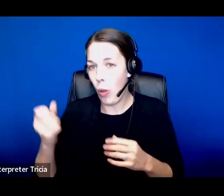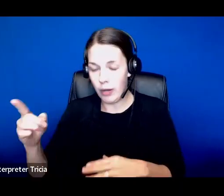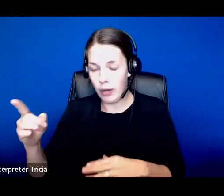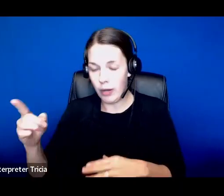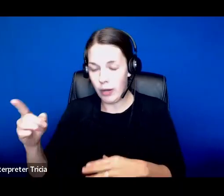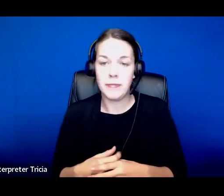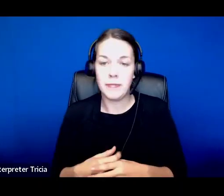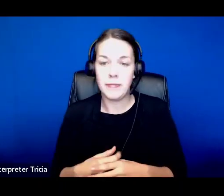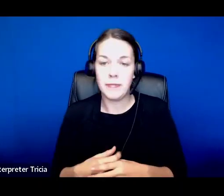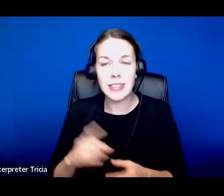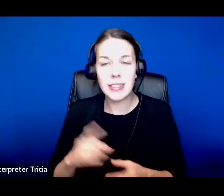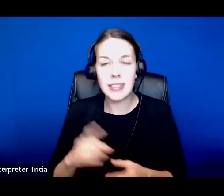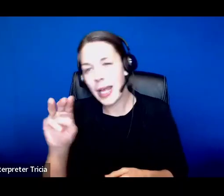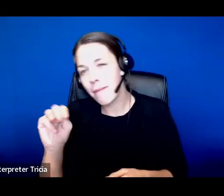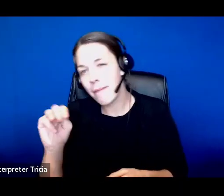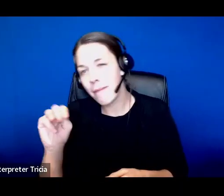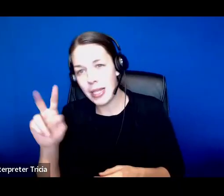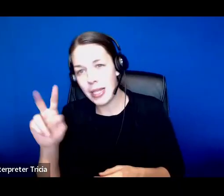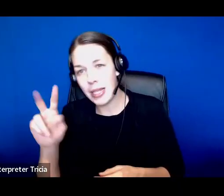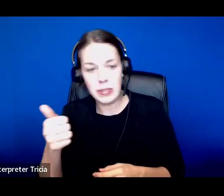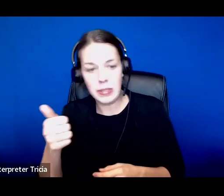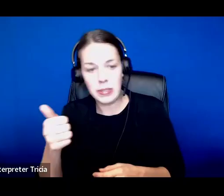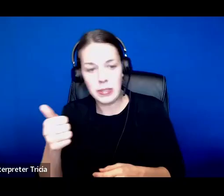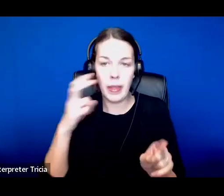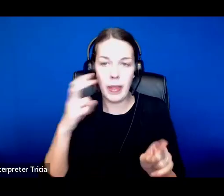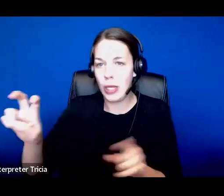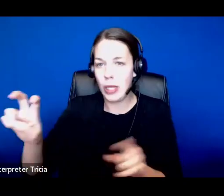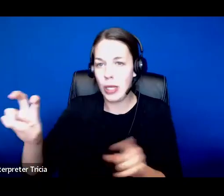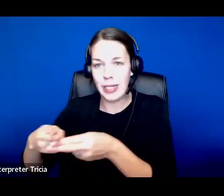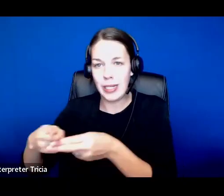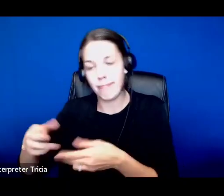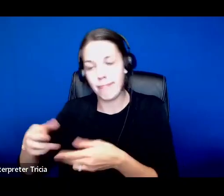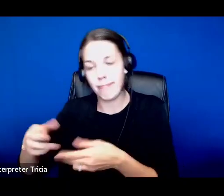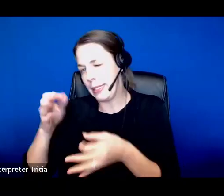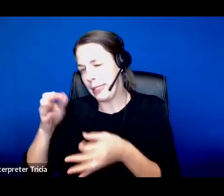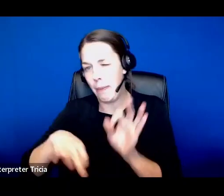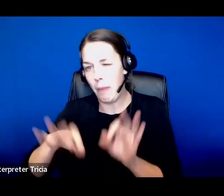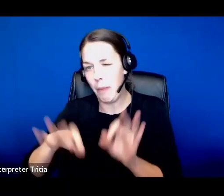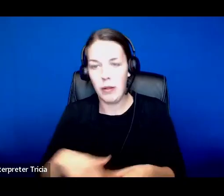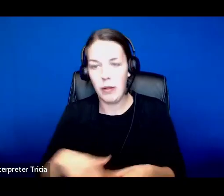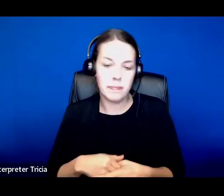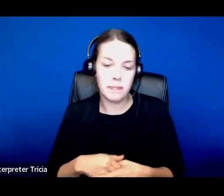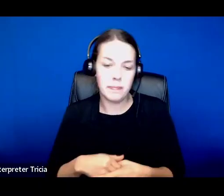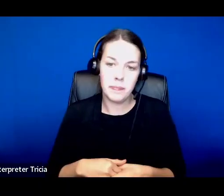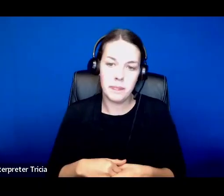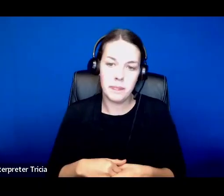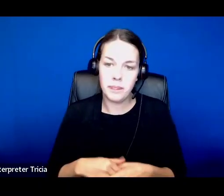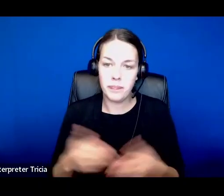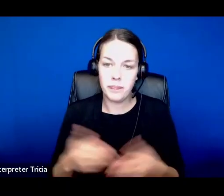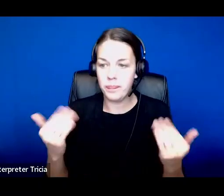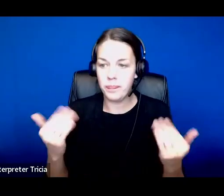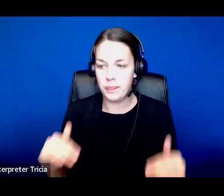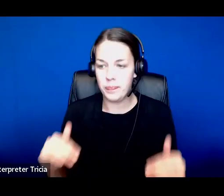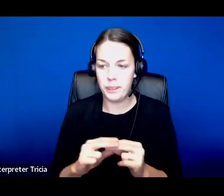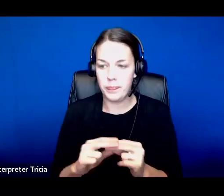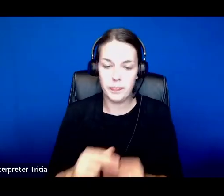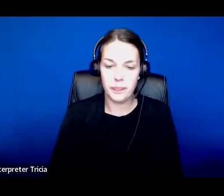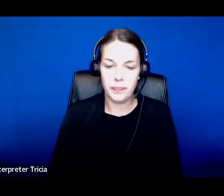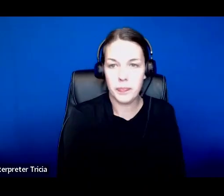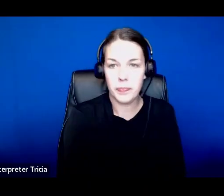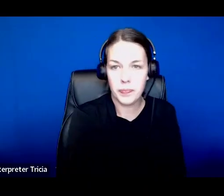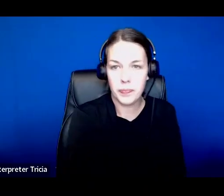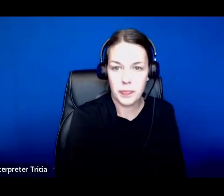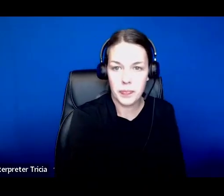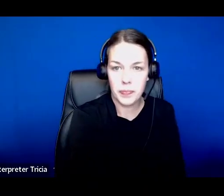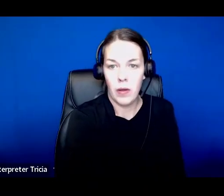it gets put in their name. So easy peasy. So let's go to the next slide.